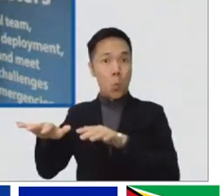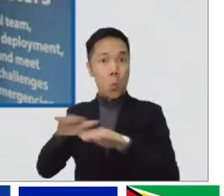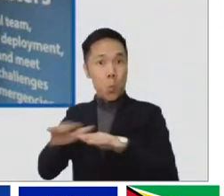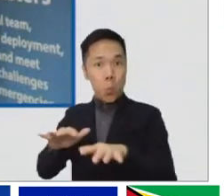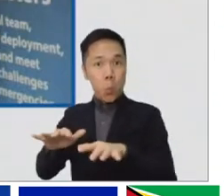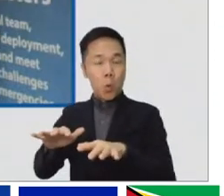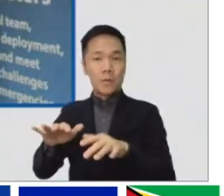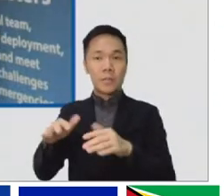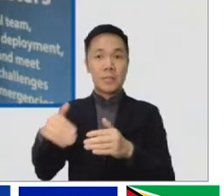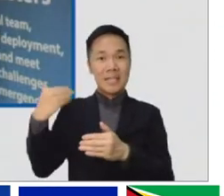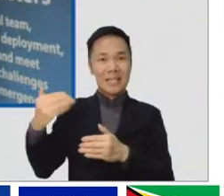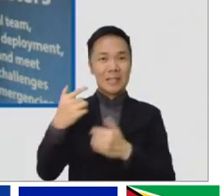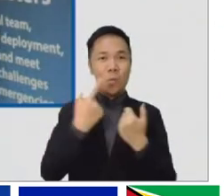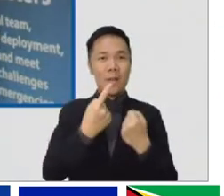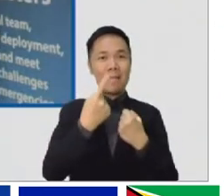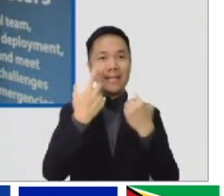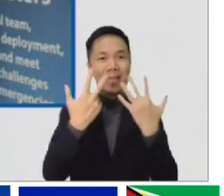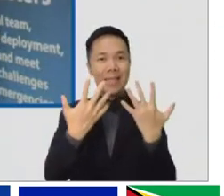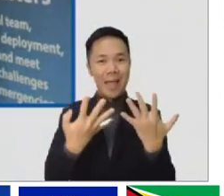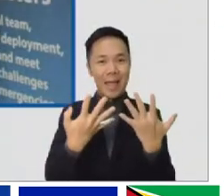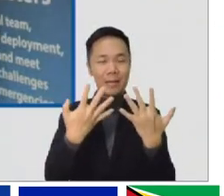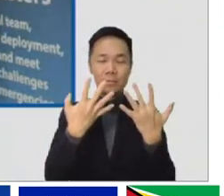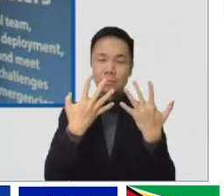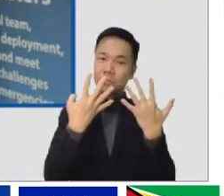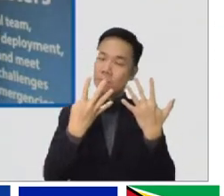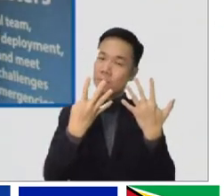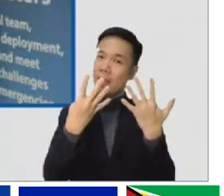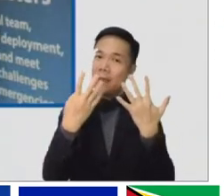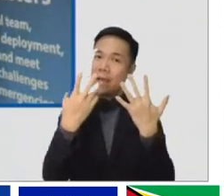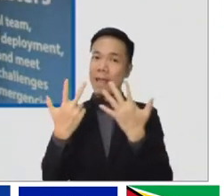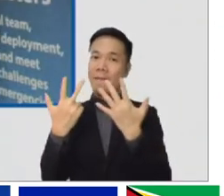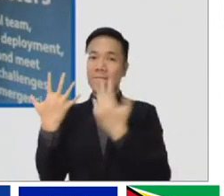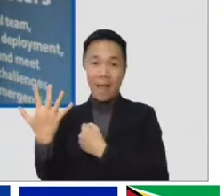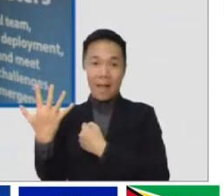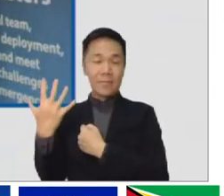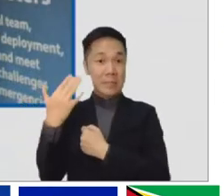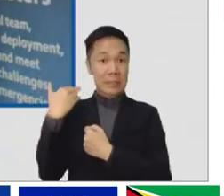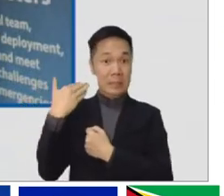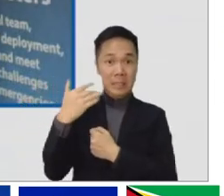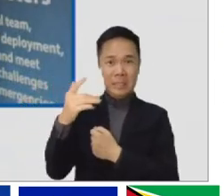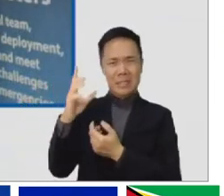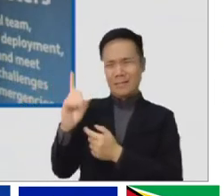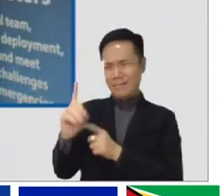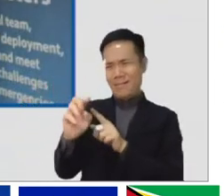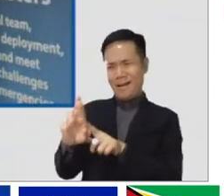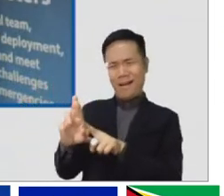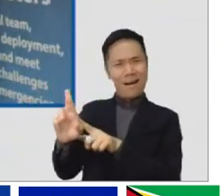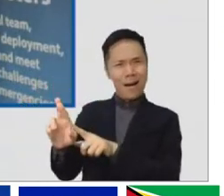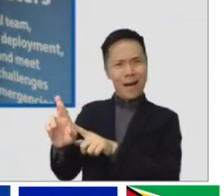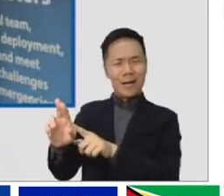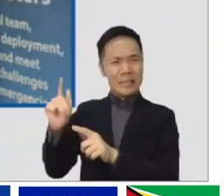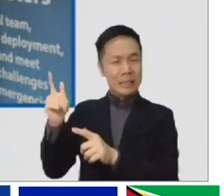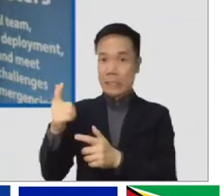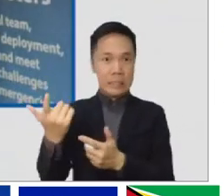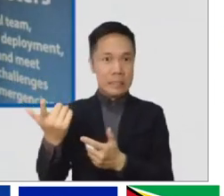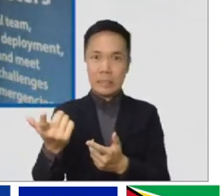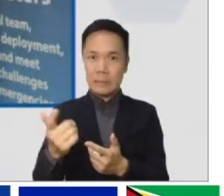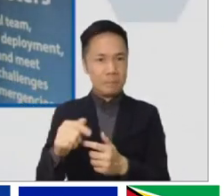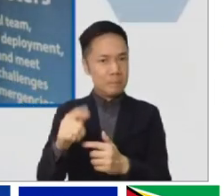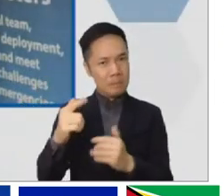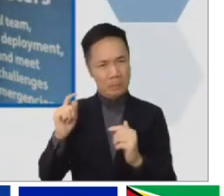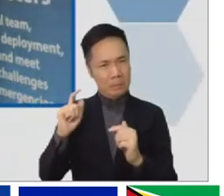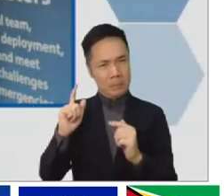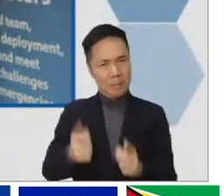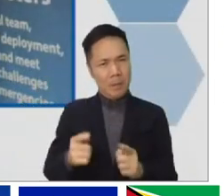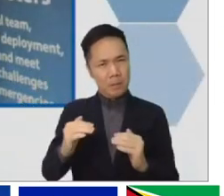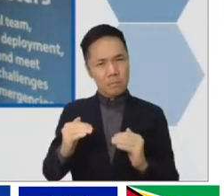1985, the concept of risk reduction was coined in the Americas. And then the Safe Hospitals